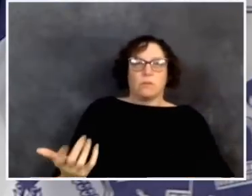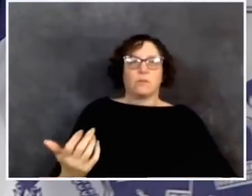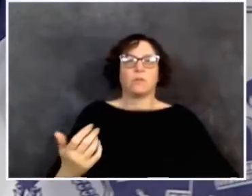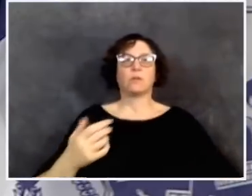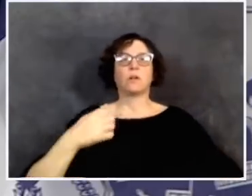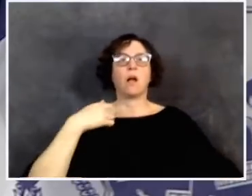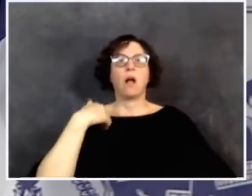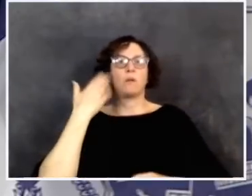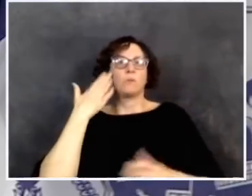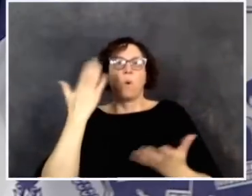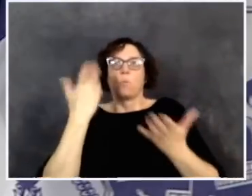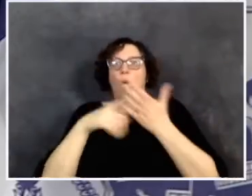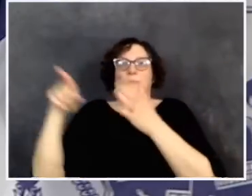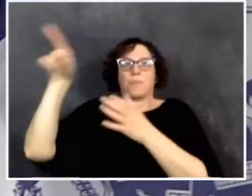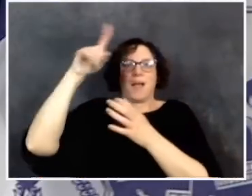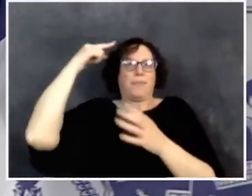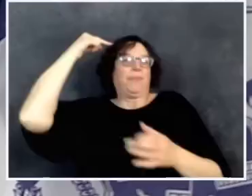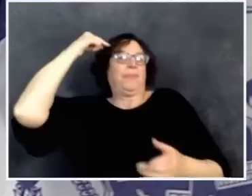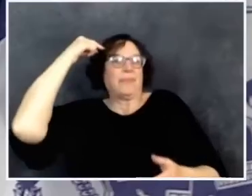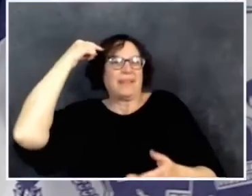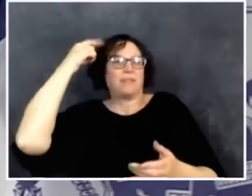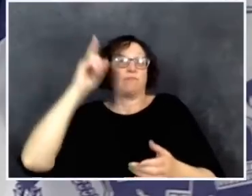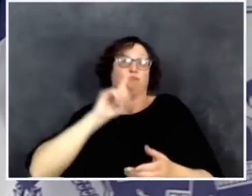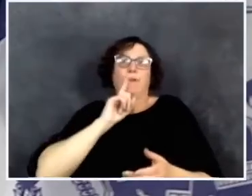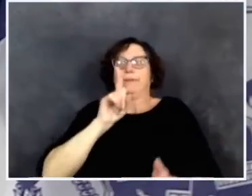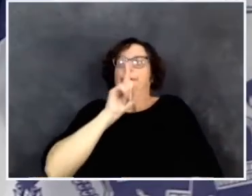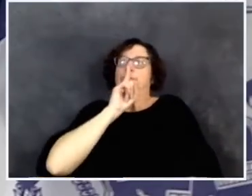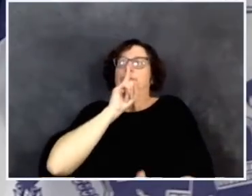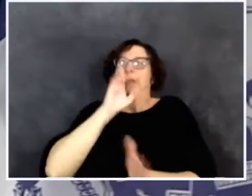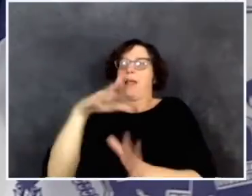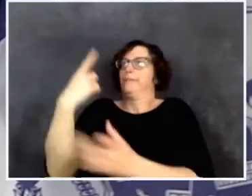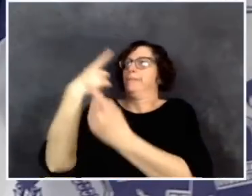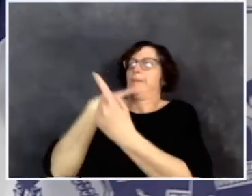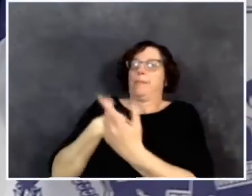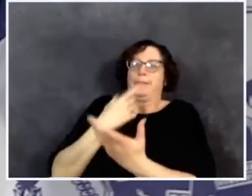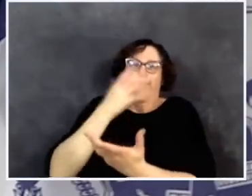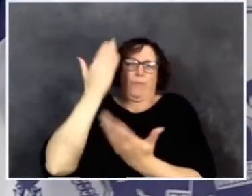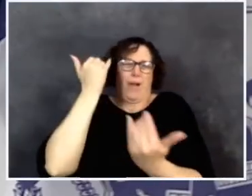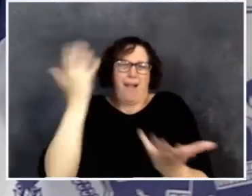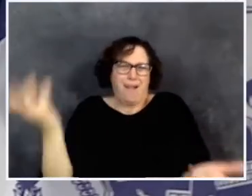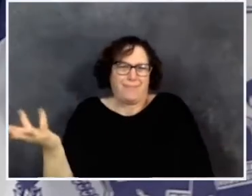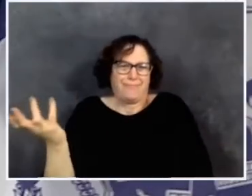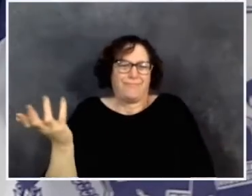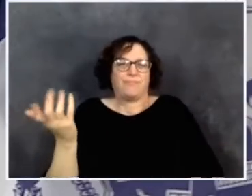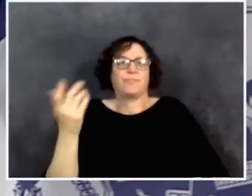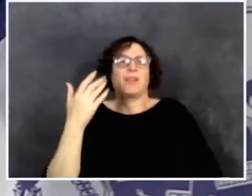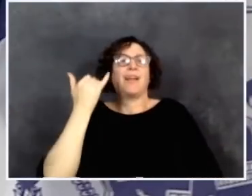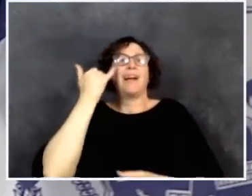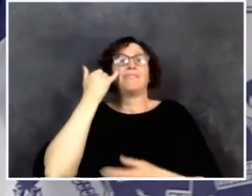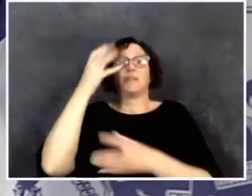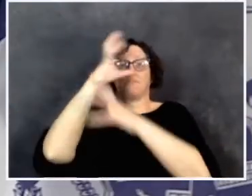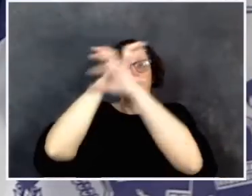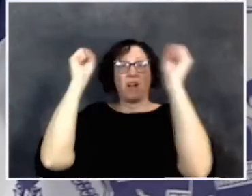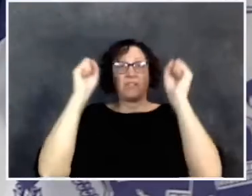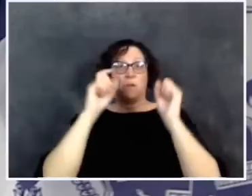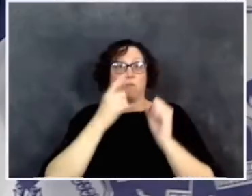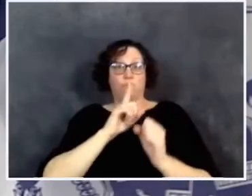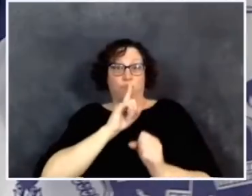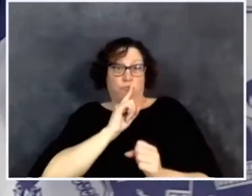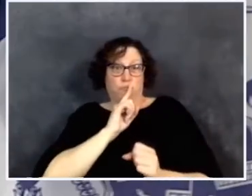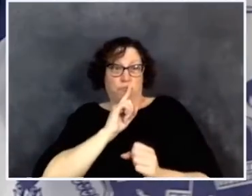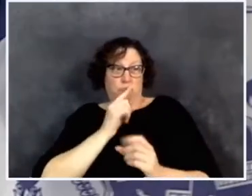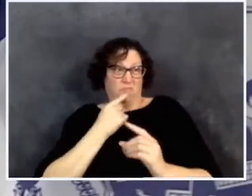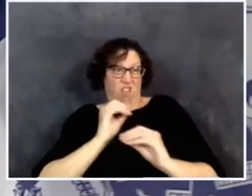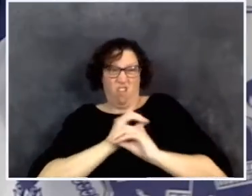silence, both the president and vice president. If the president remains silent and the money to relieve America's cities and states